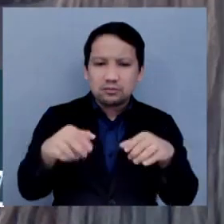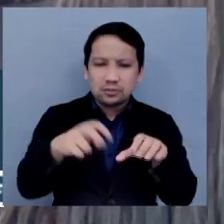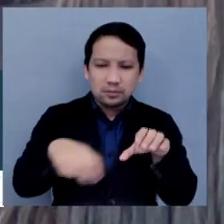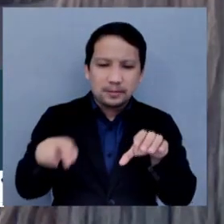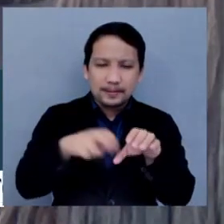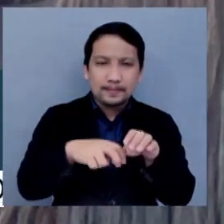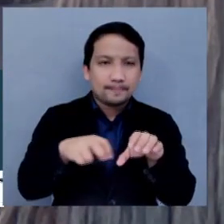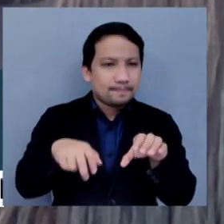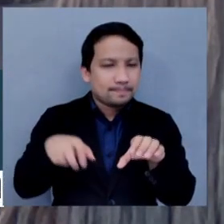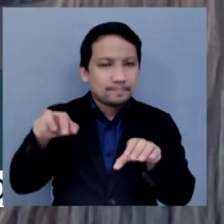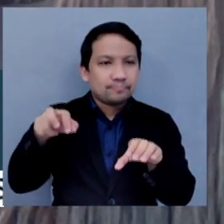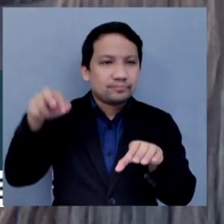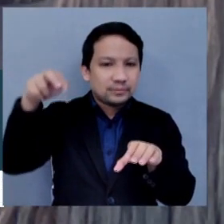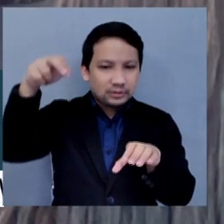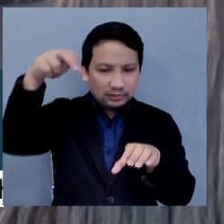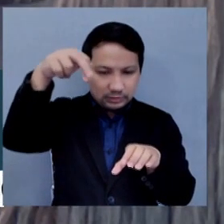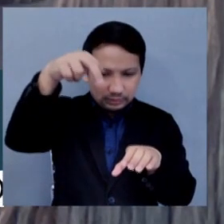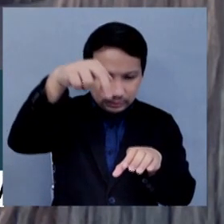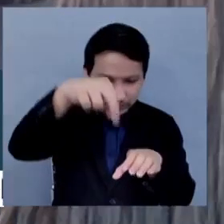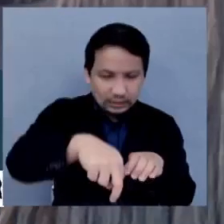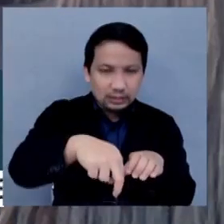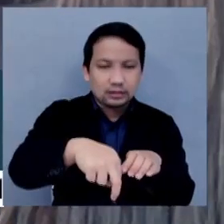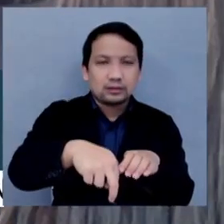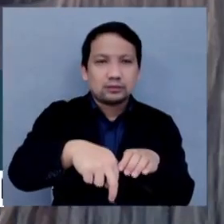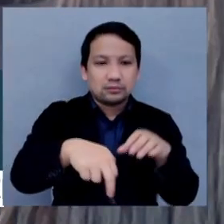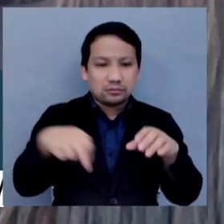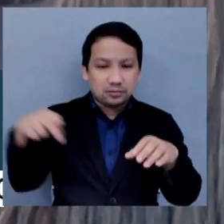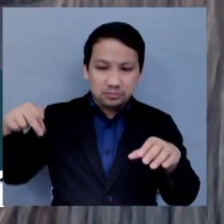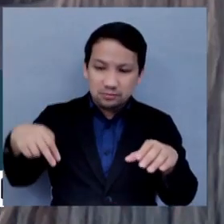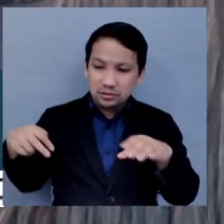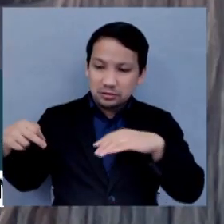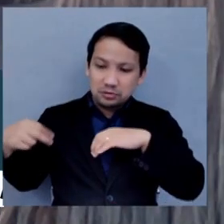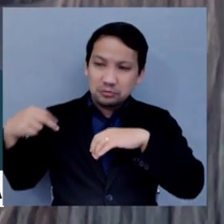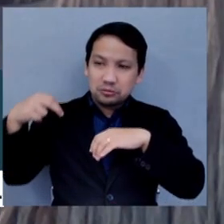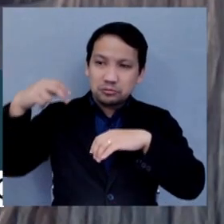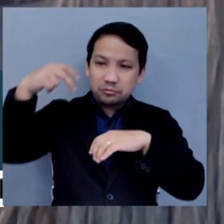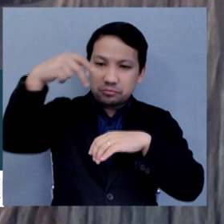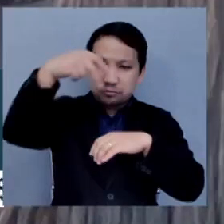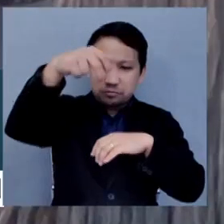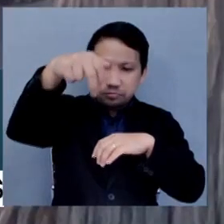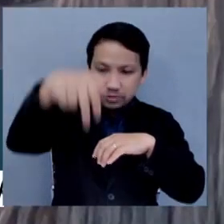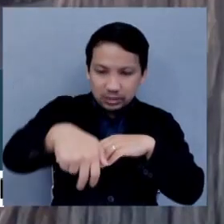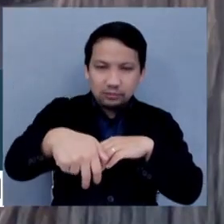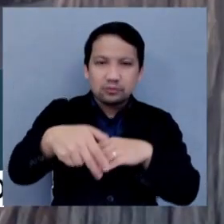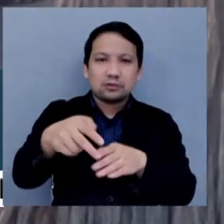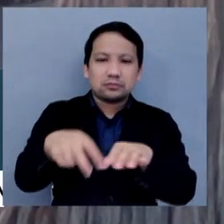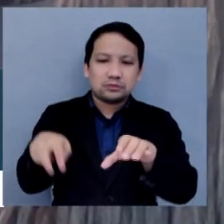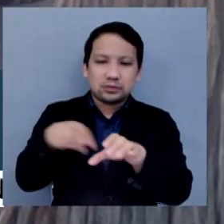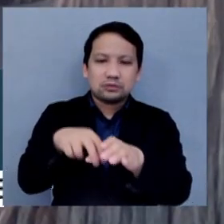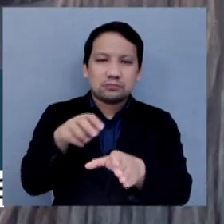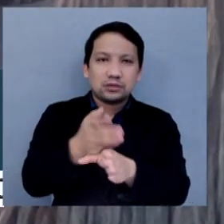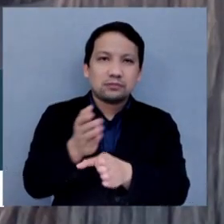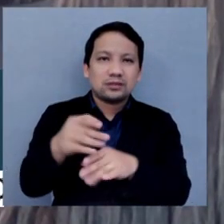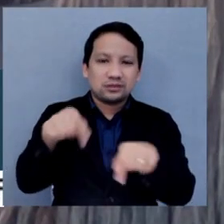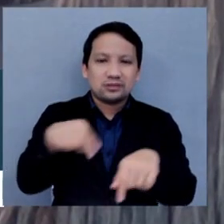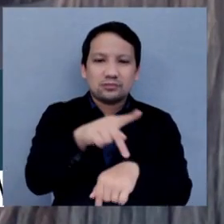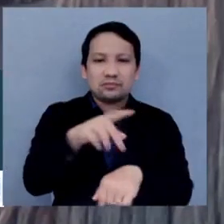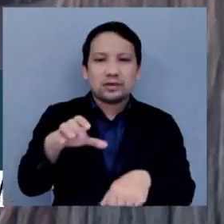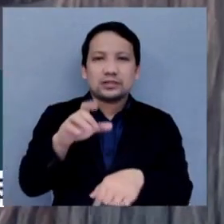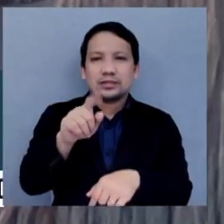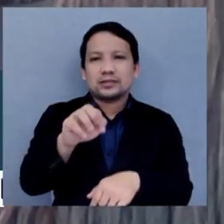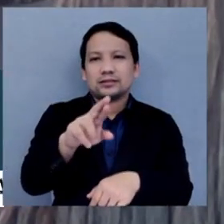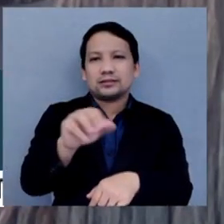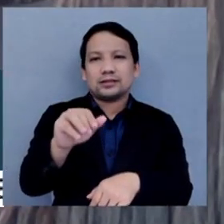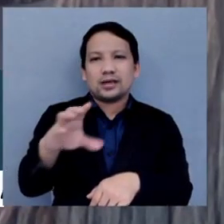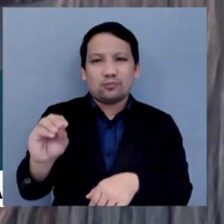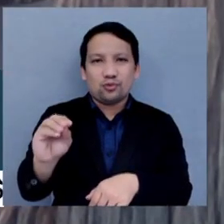go up the footbridge and down again to reach the buses here at the Pasay Tramo. And that's